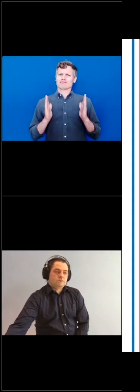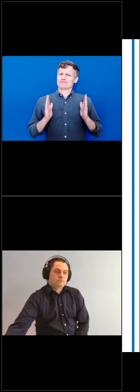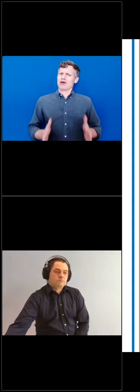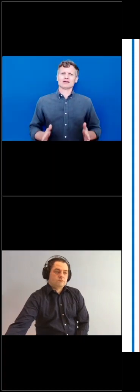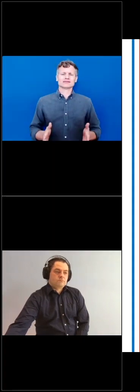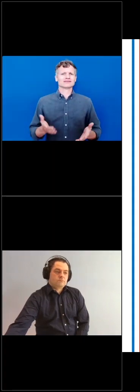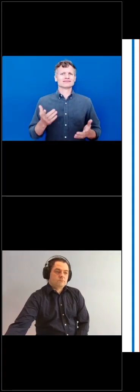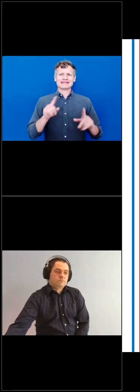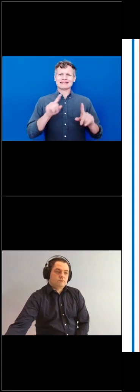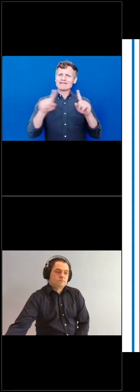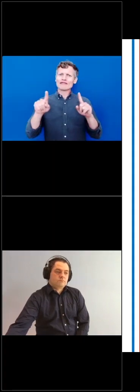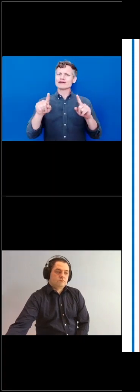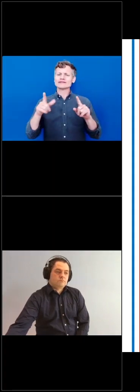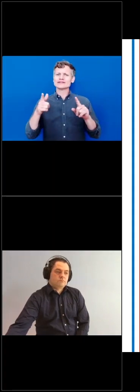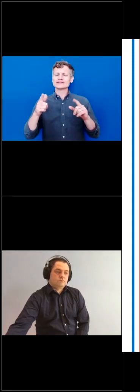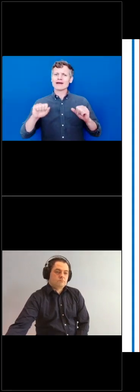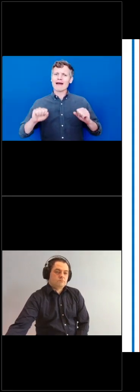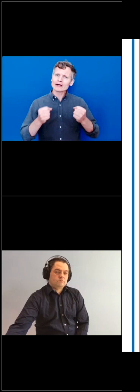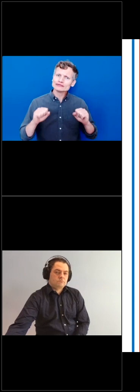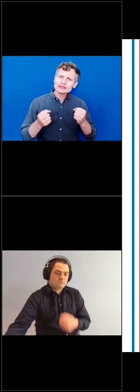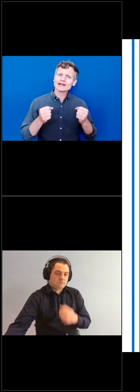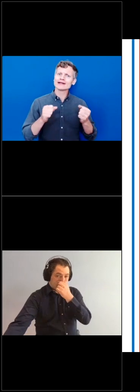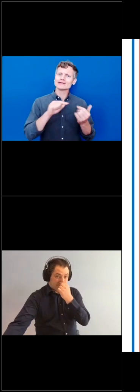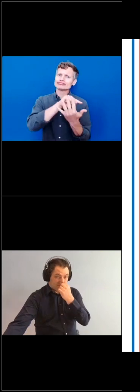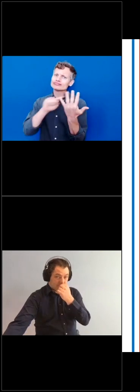So next slide.